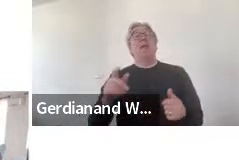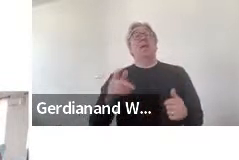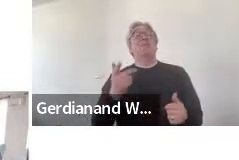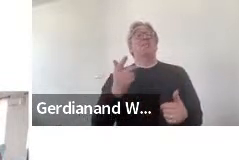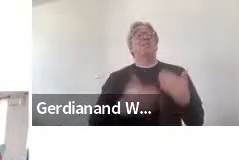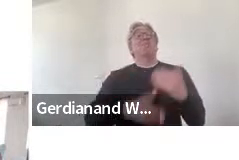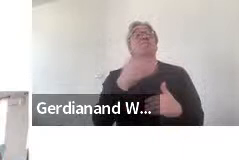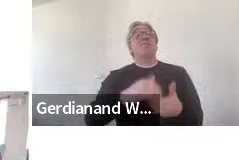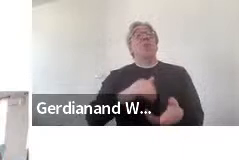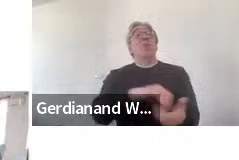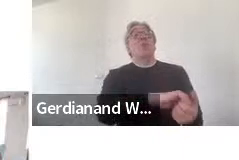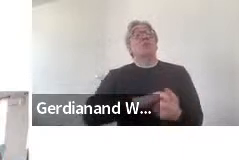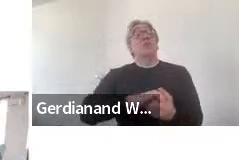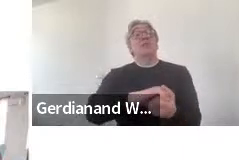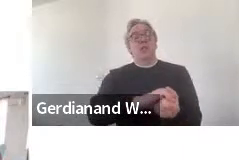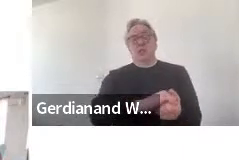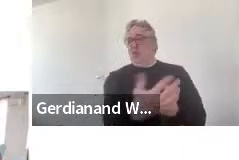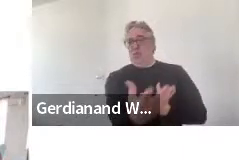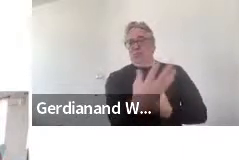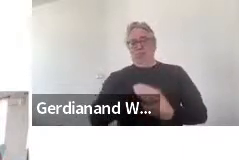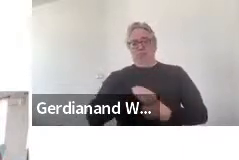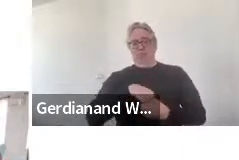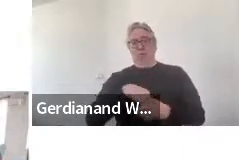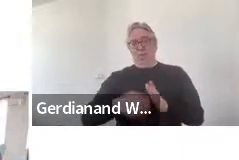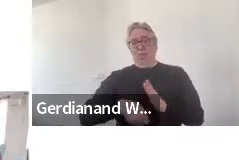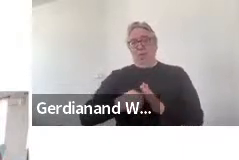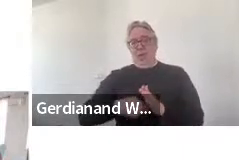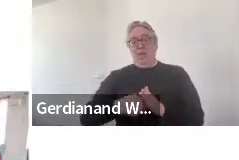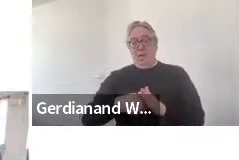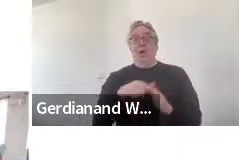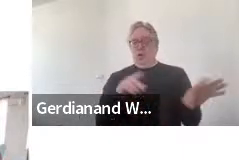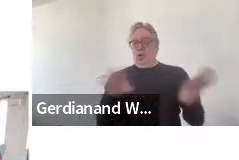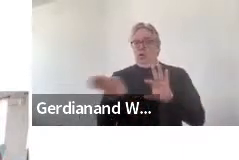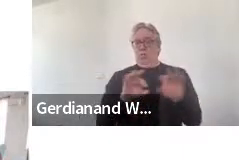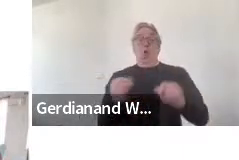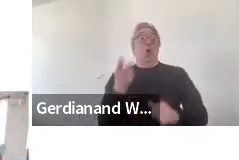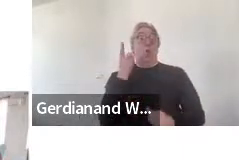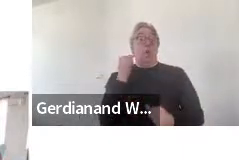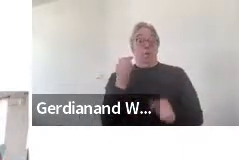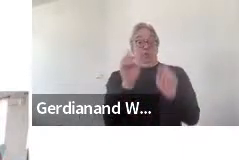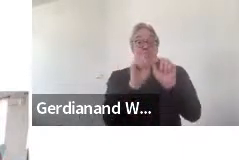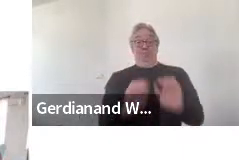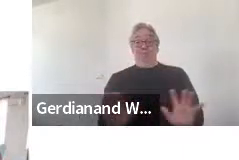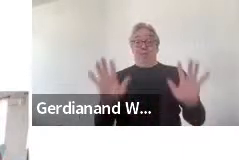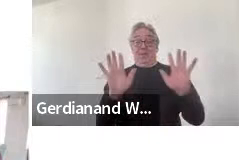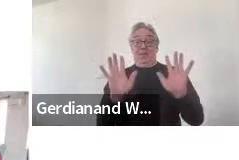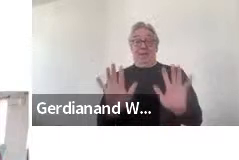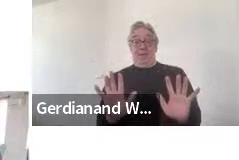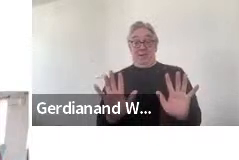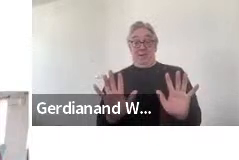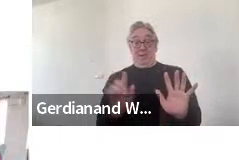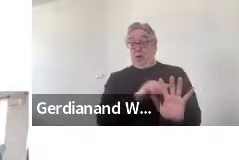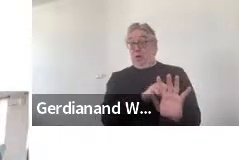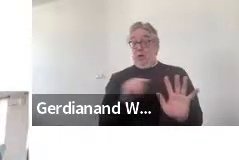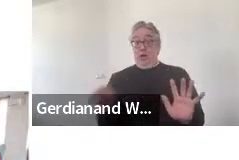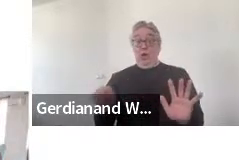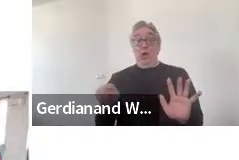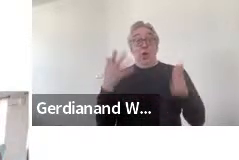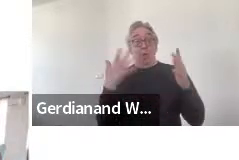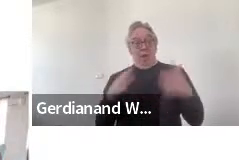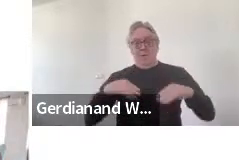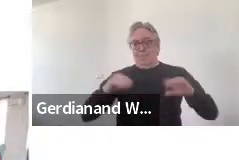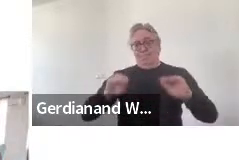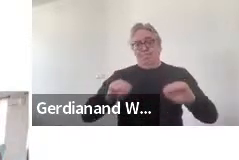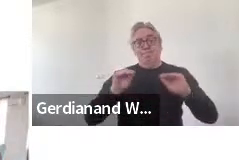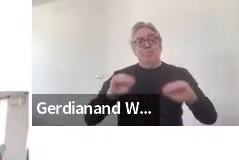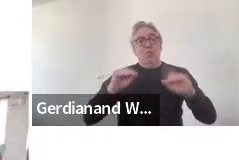were closely involved in this project. The selected women then participated in a photography workshop where